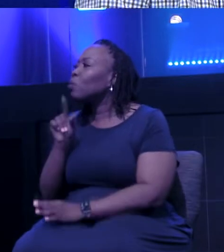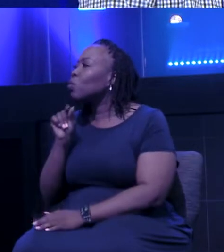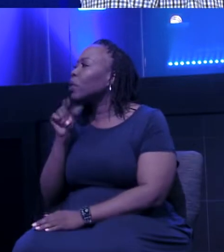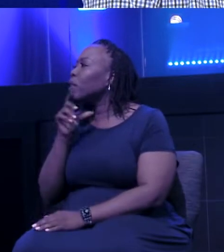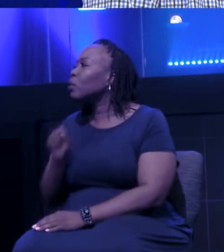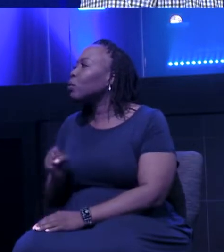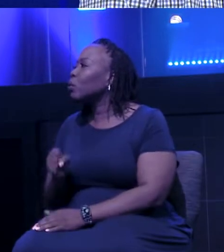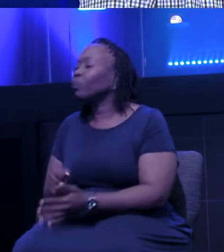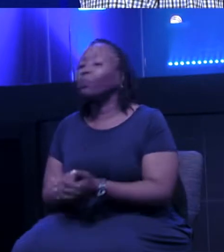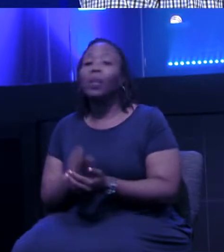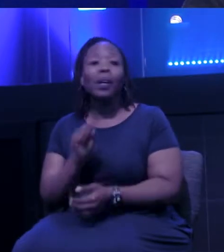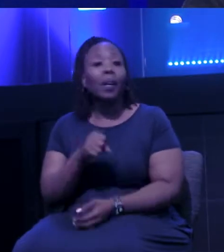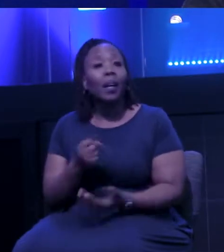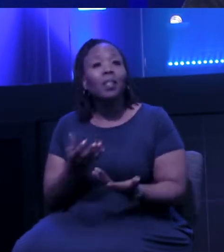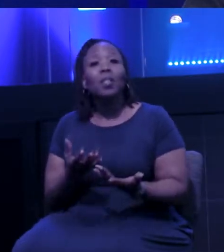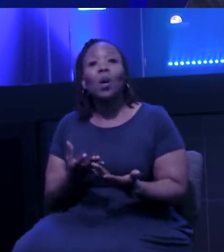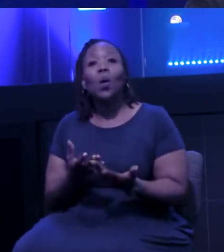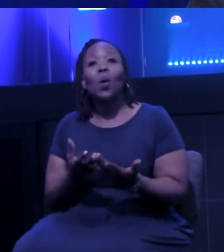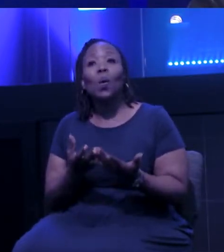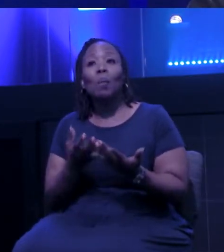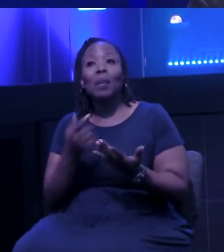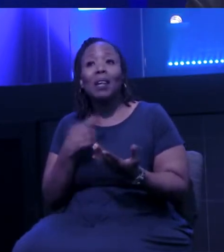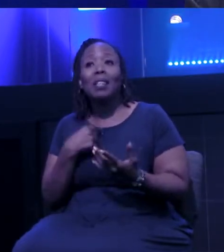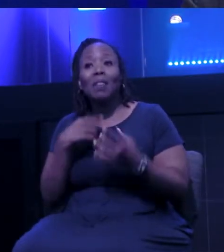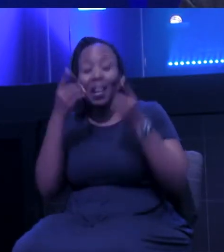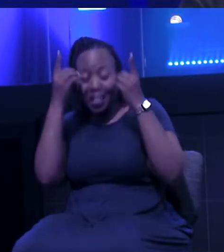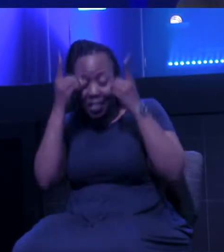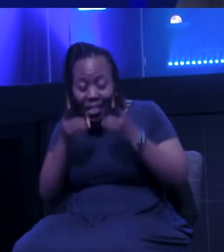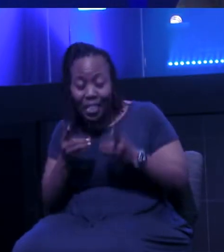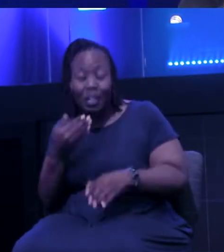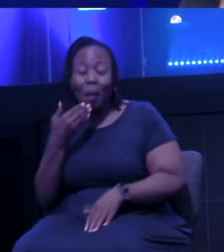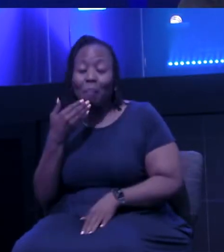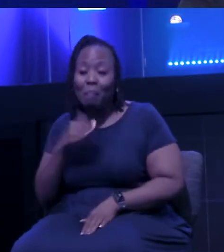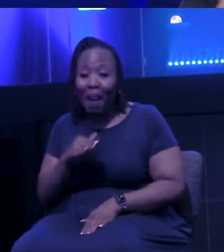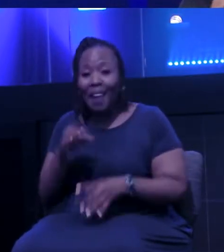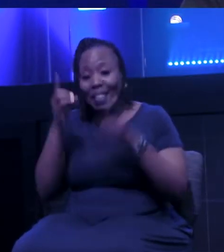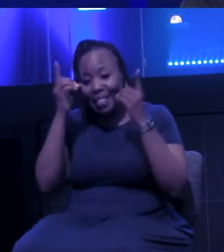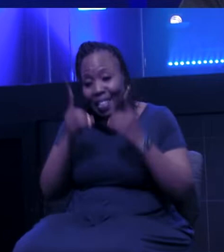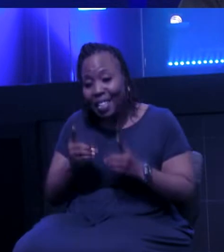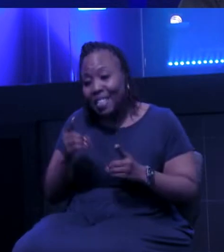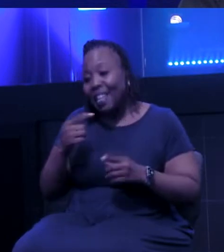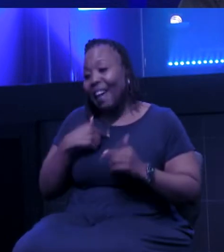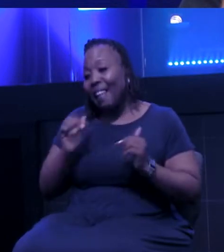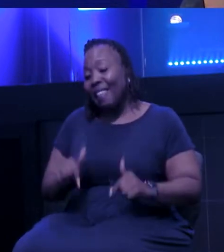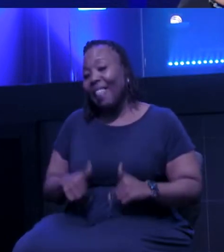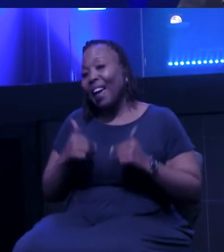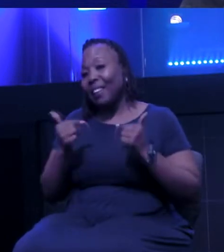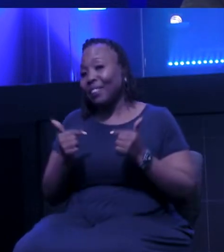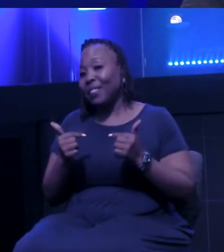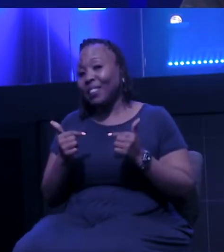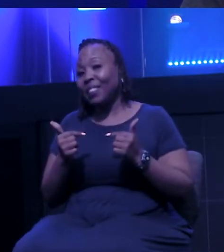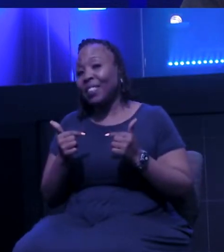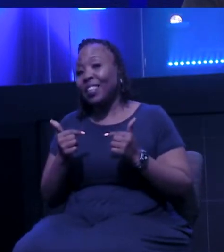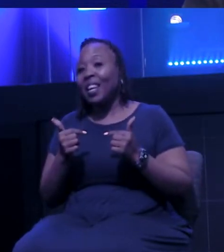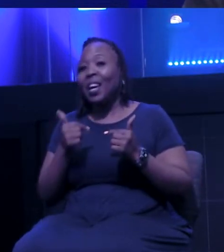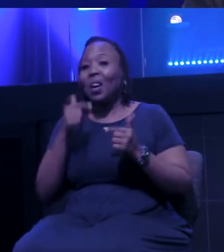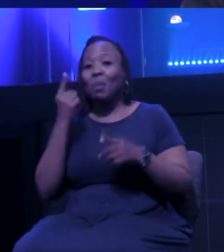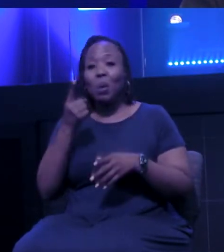so because of our decision-making, our bad decisions, and the lifestyle that we were living, we were federally indicted